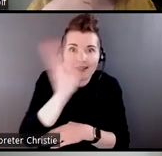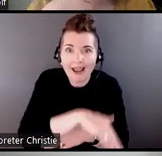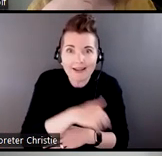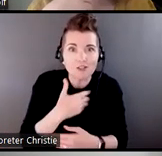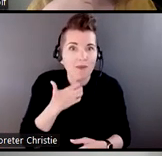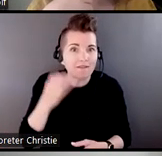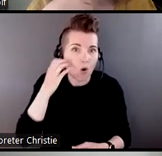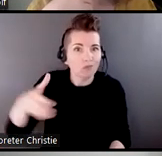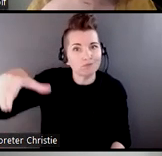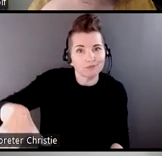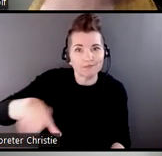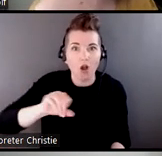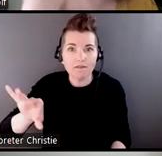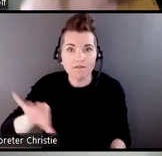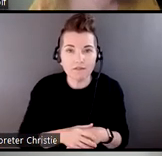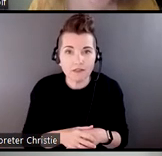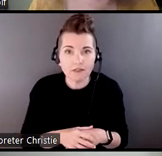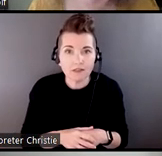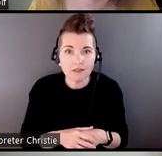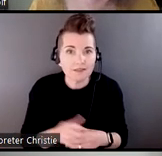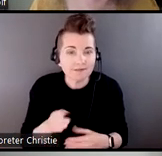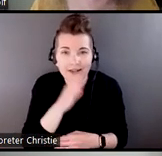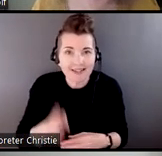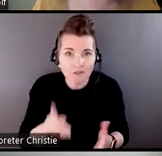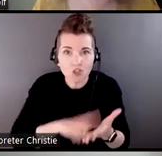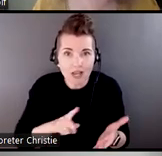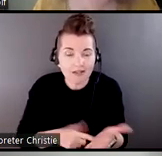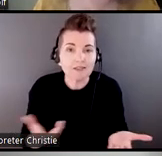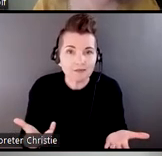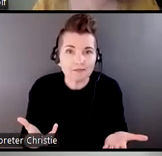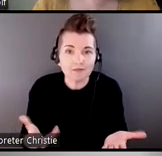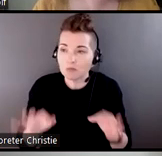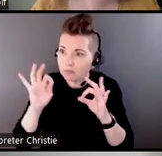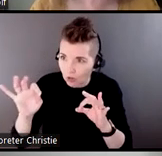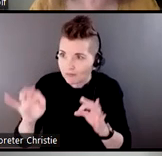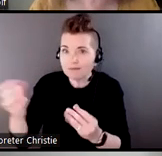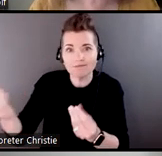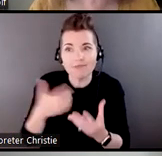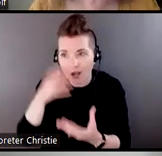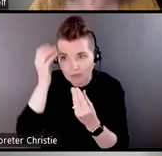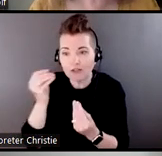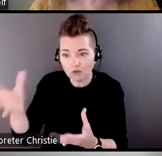check off phone. So ask people how they would like to be communicated with.